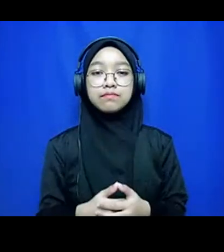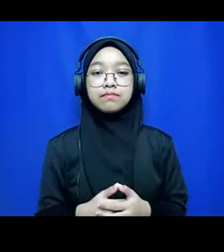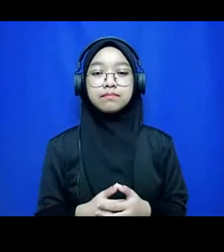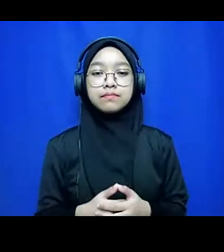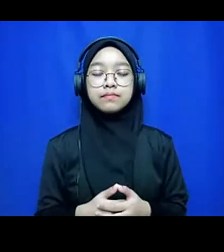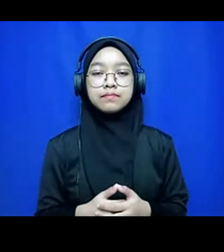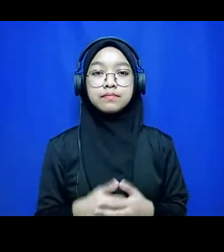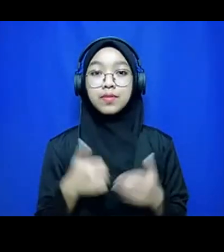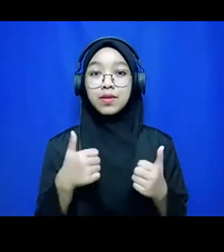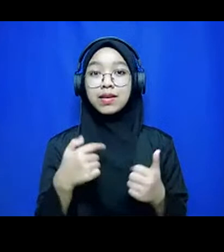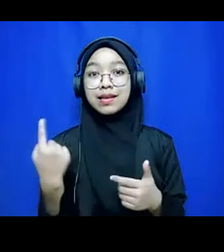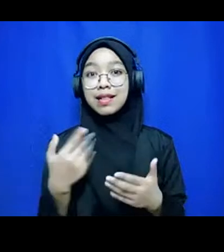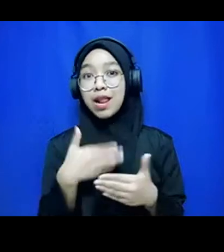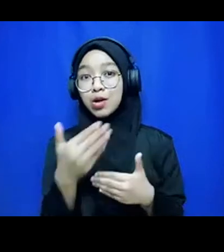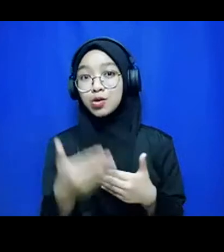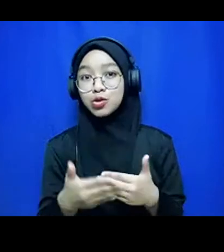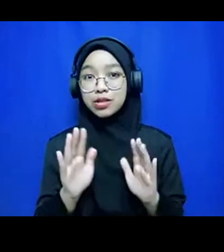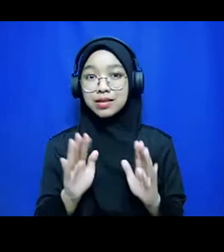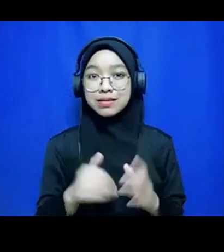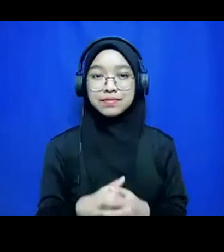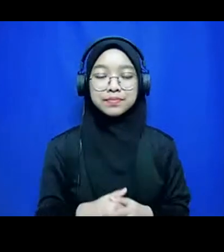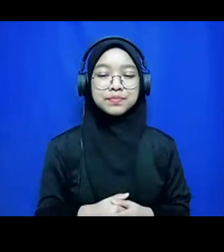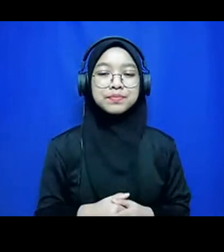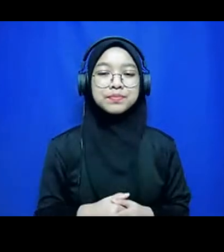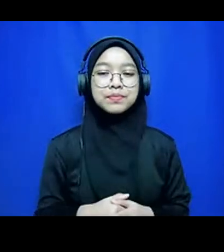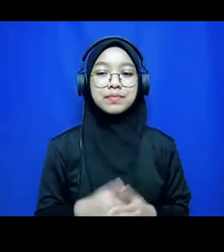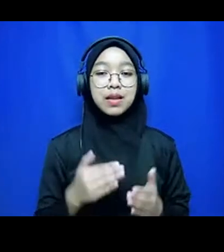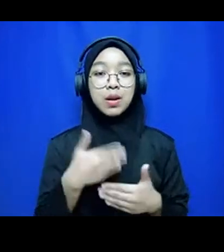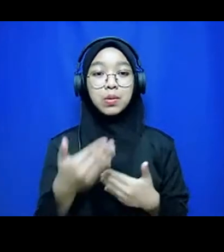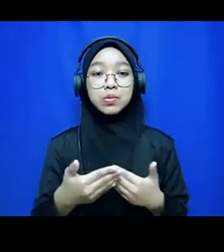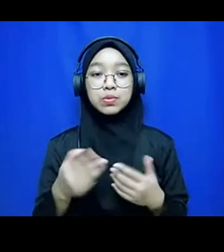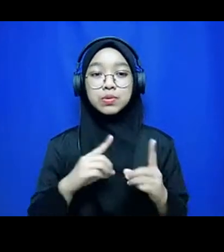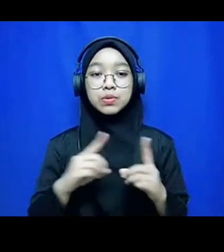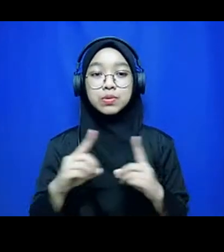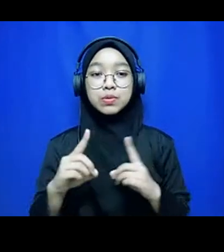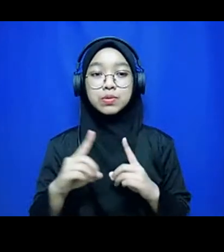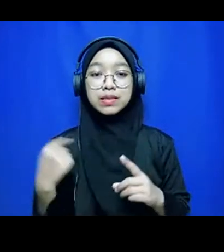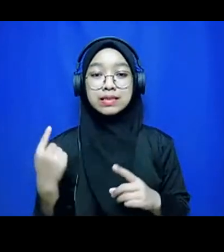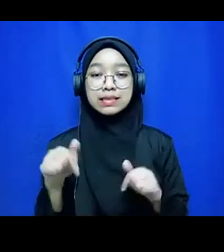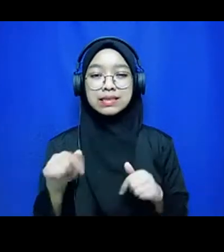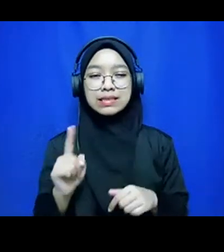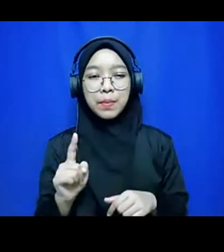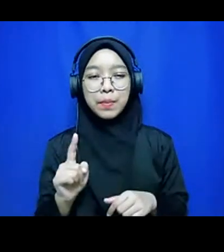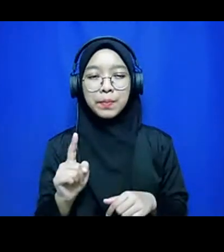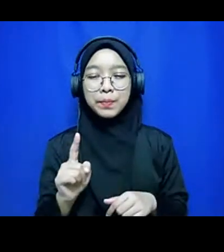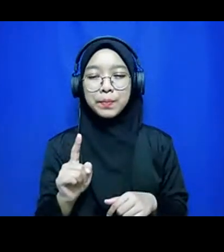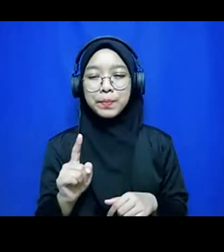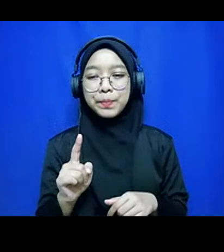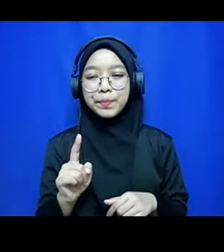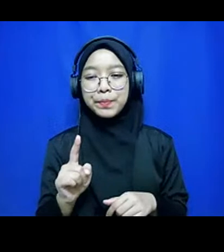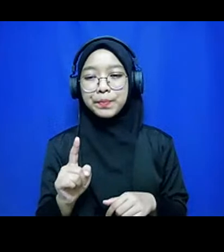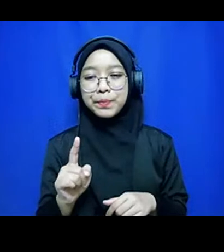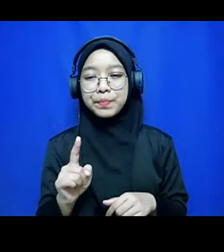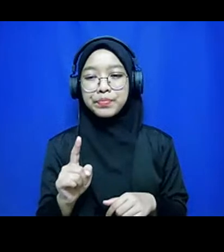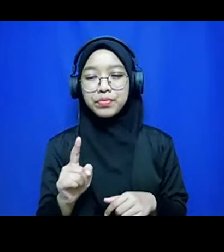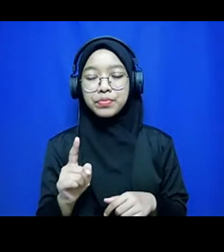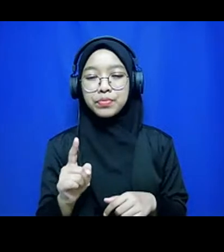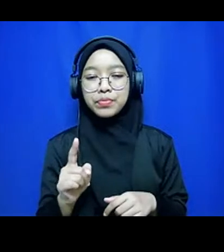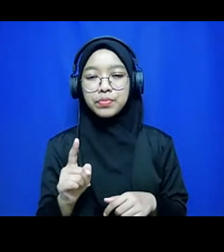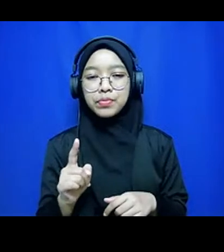to the Q&A session because we already have